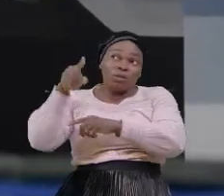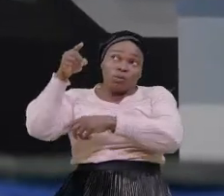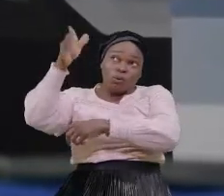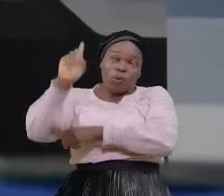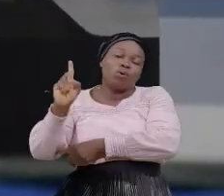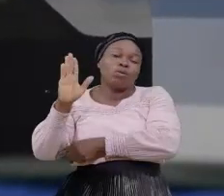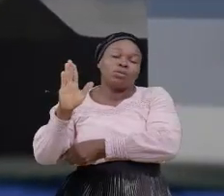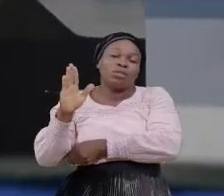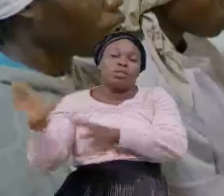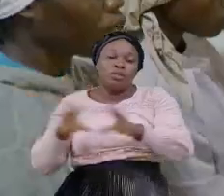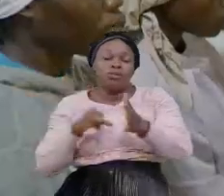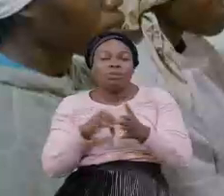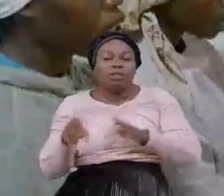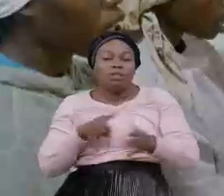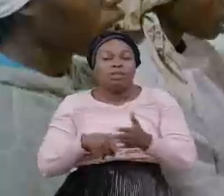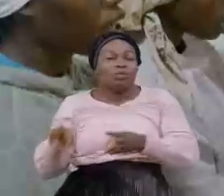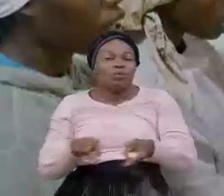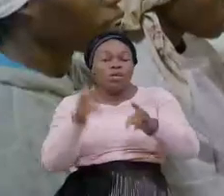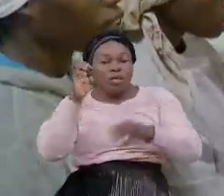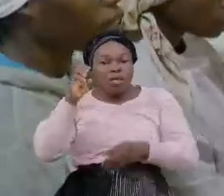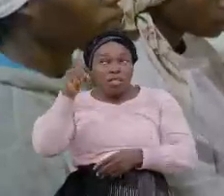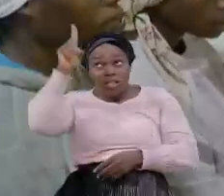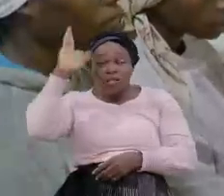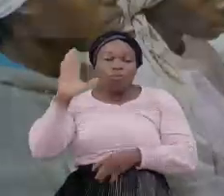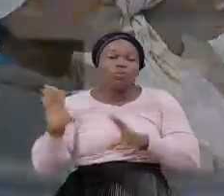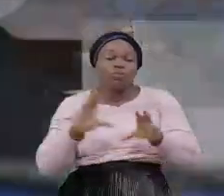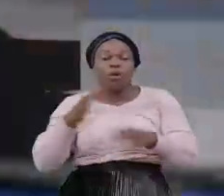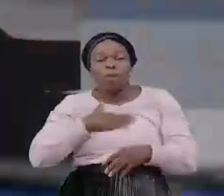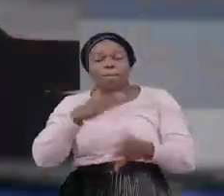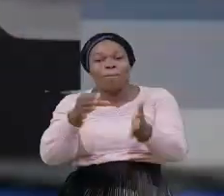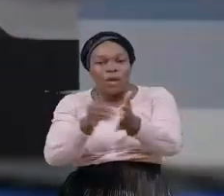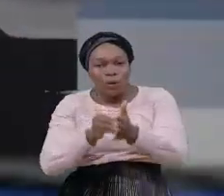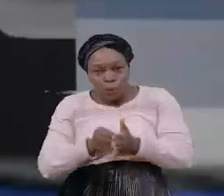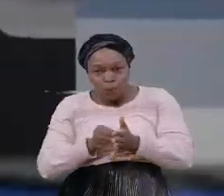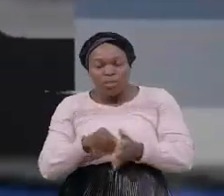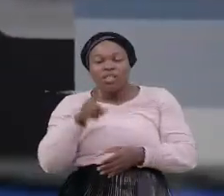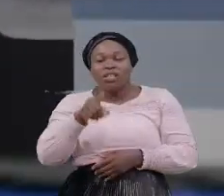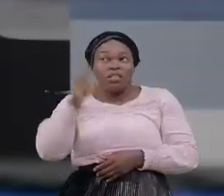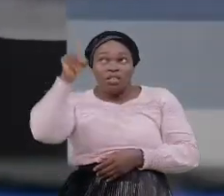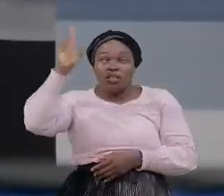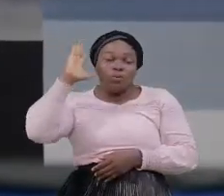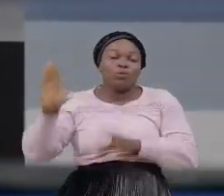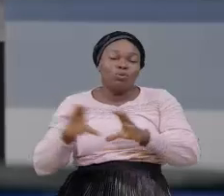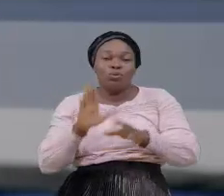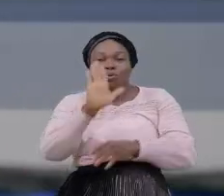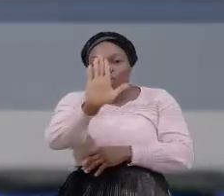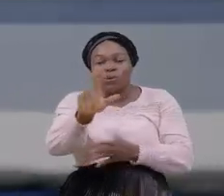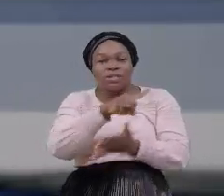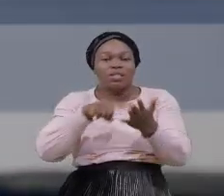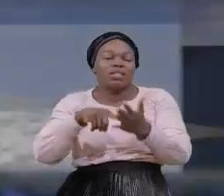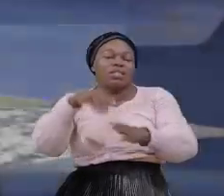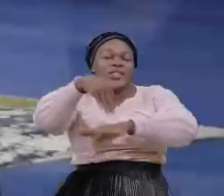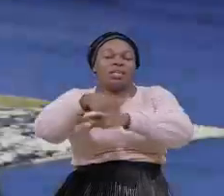will do my own. He will do yours tonight in Jesus'